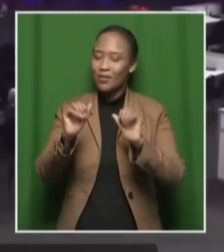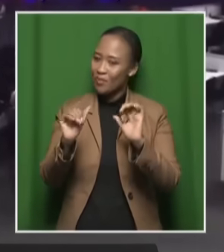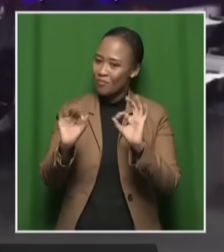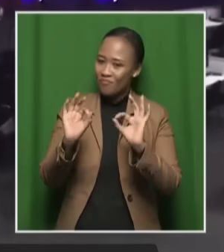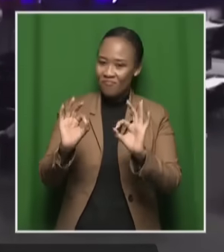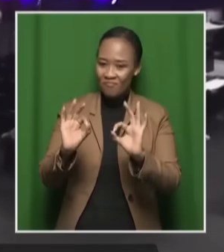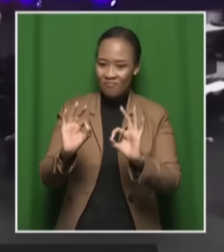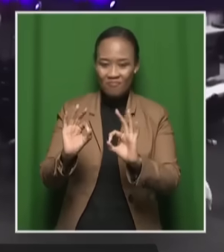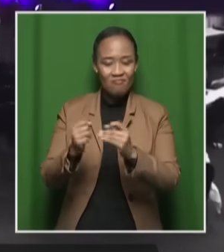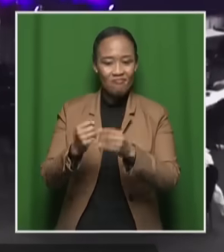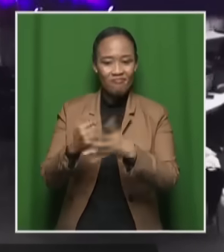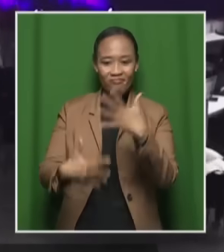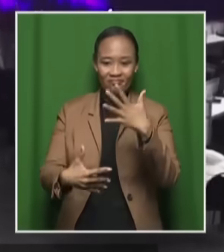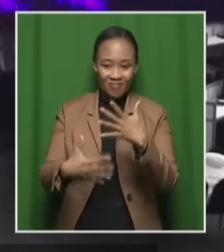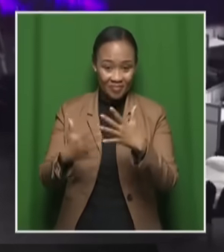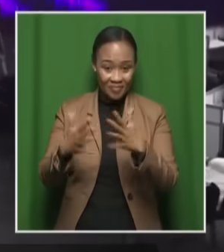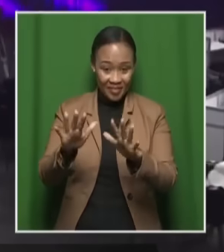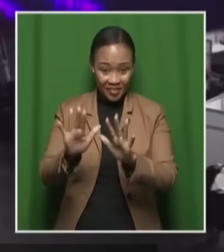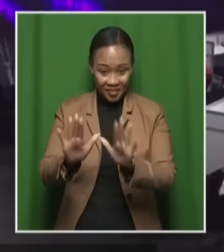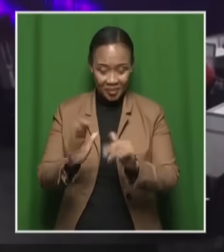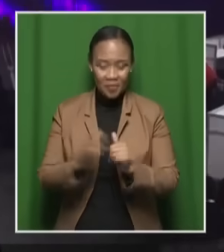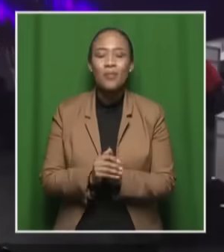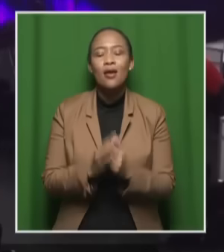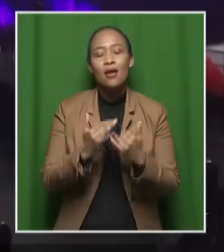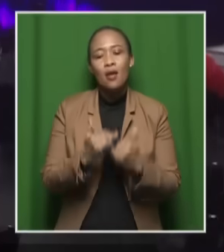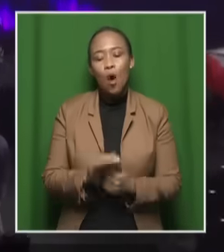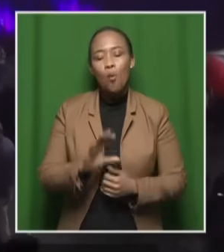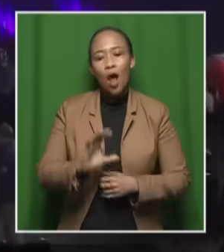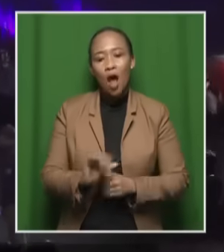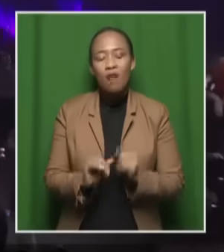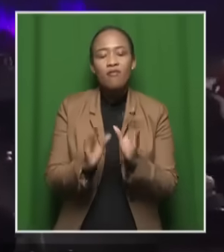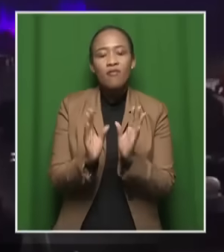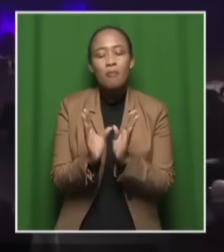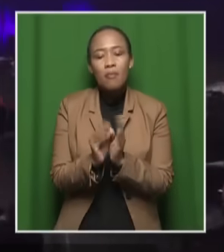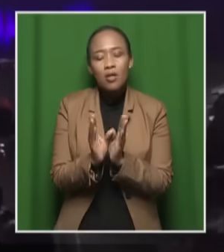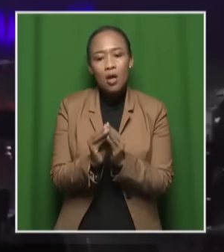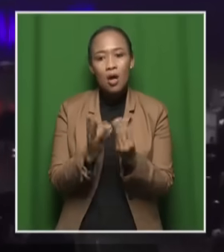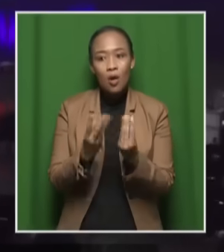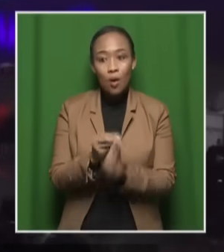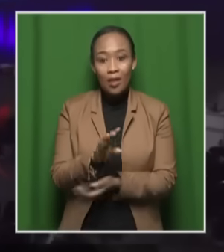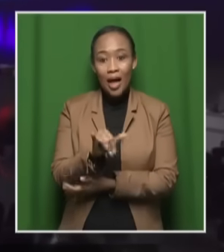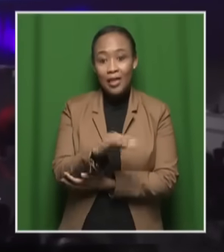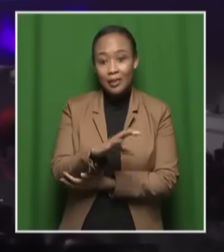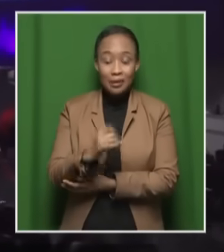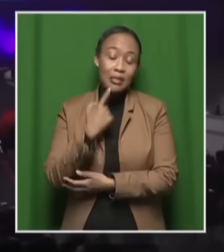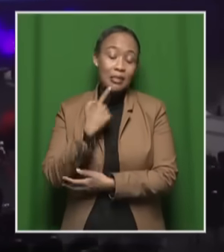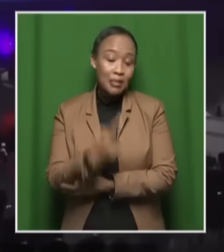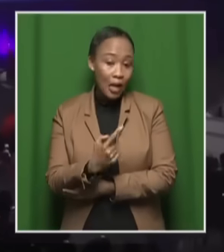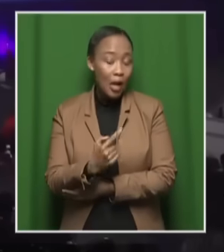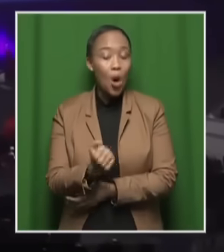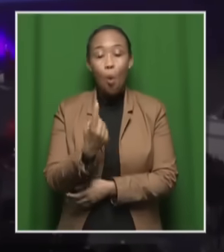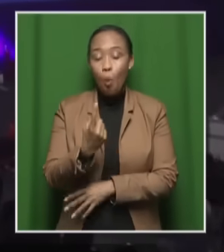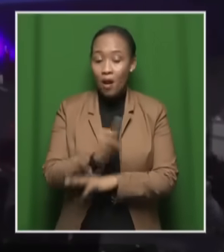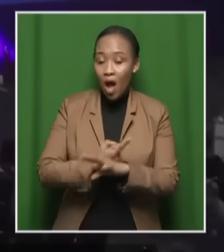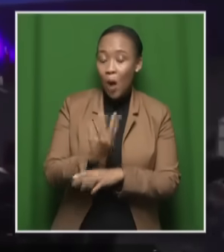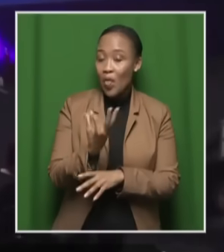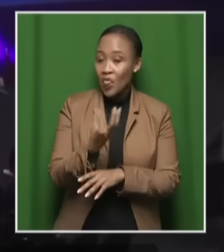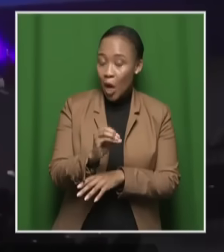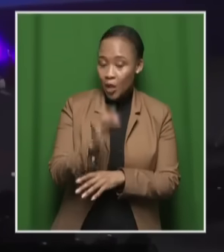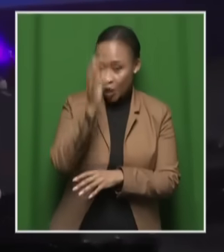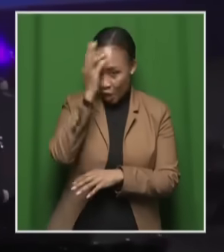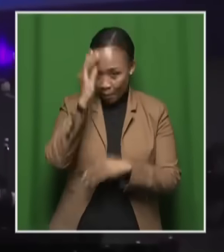running. And this just after we took that briefing by the IEC. They gave us half an hour, but came back quicker than that. And of